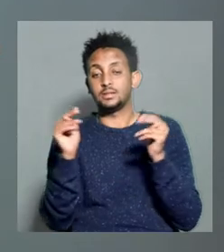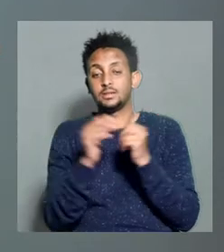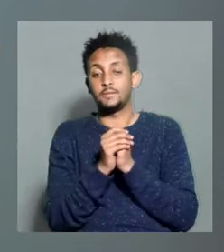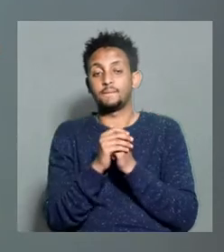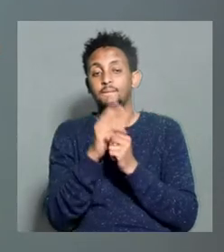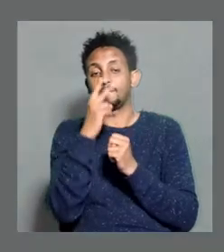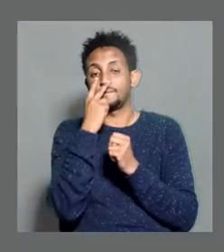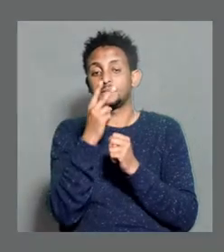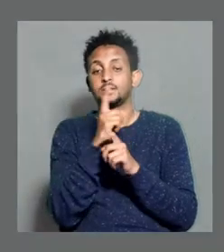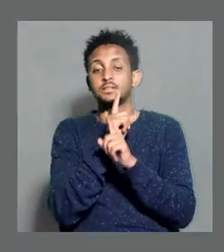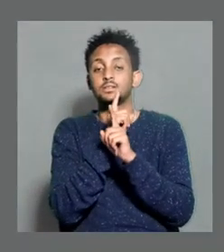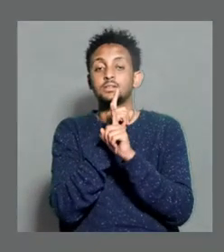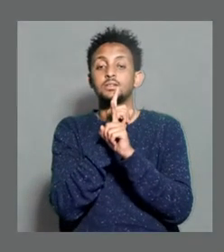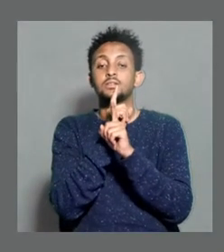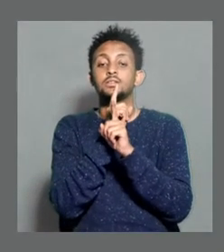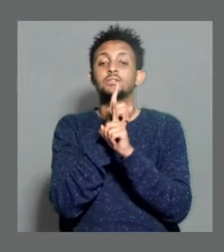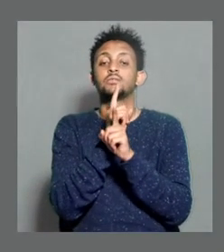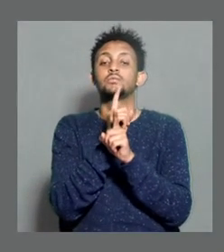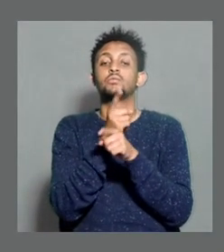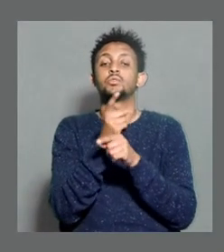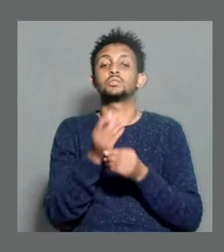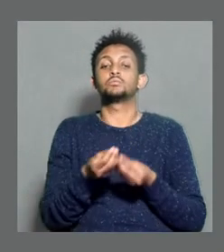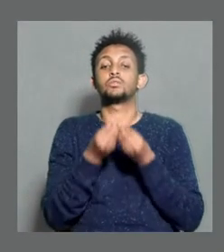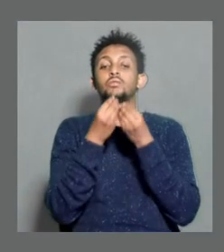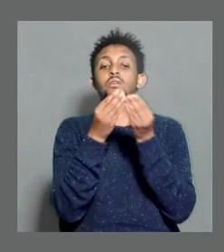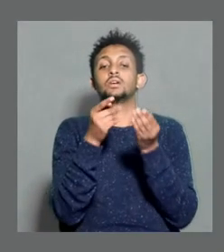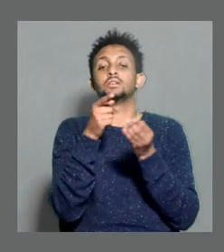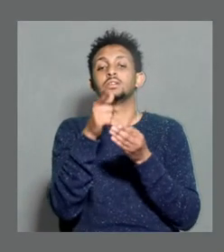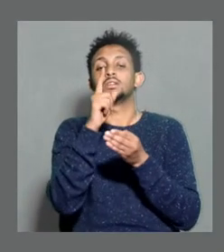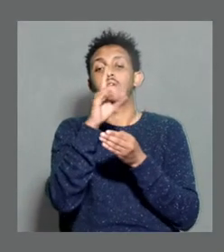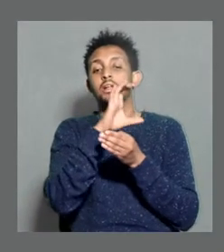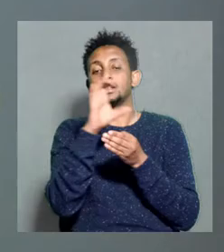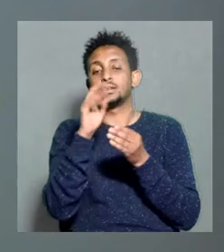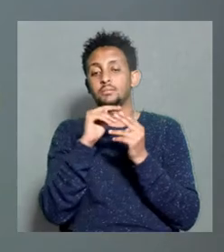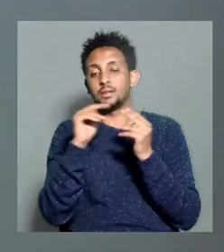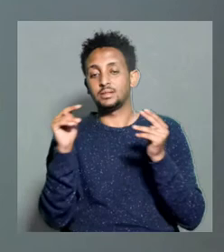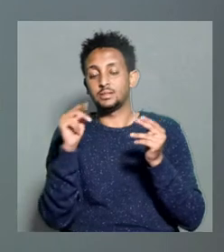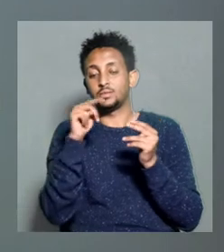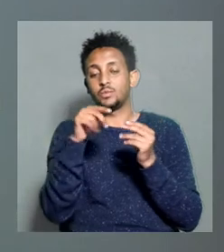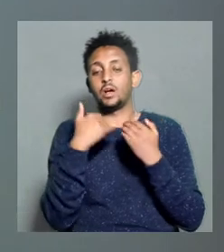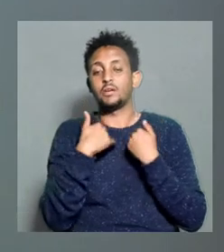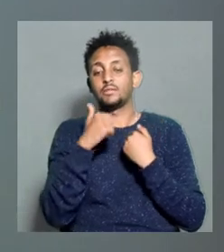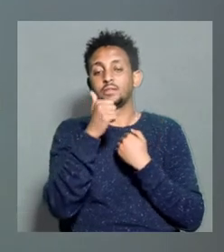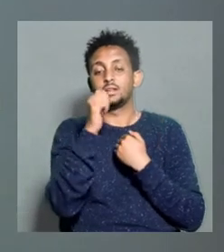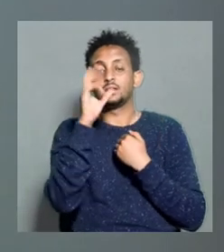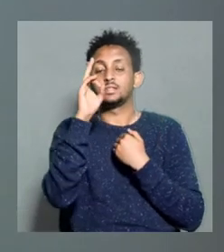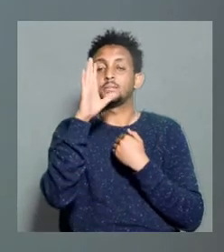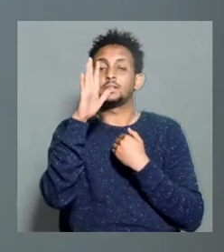10 meters. Let's see the alternatives provided here. 100 meters. Here